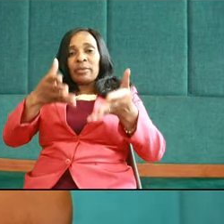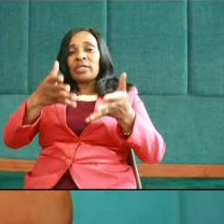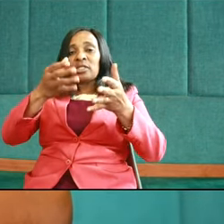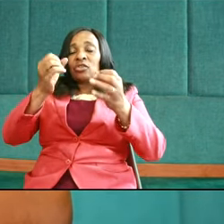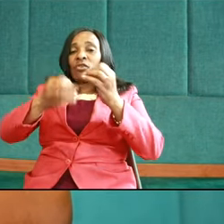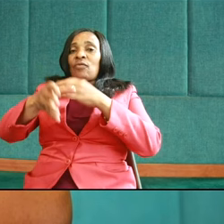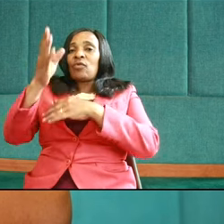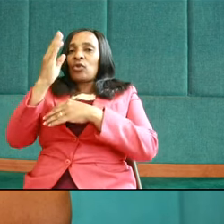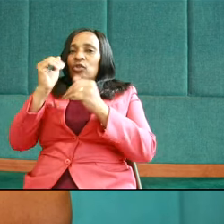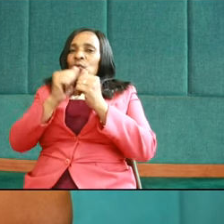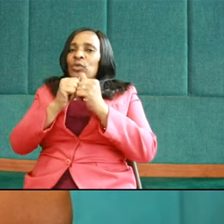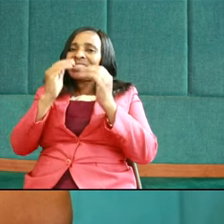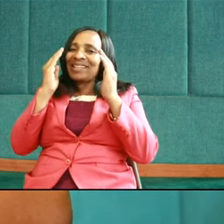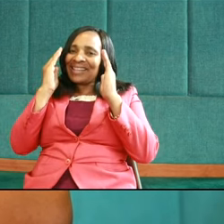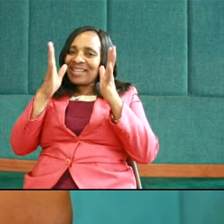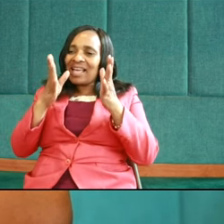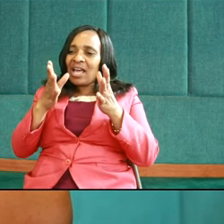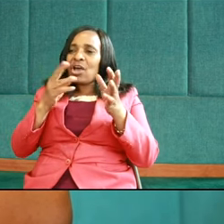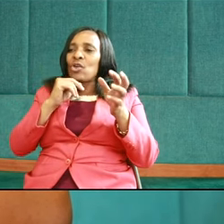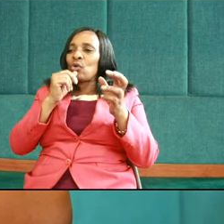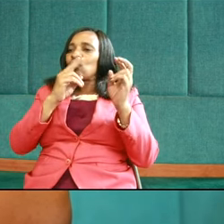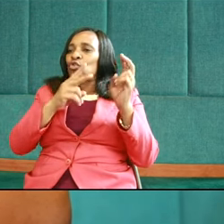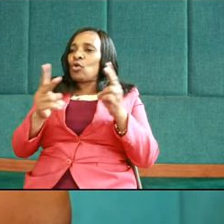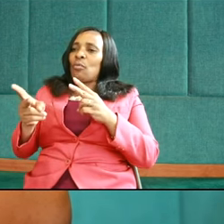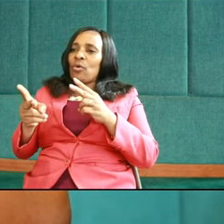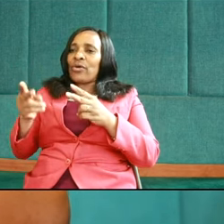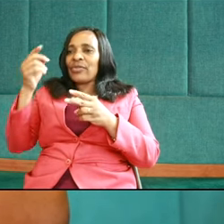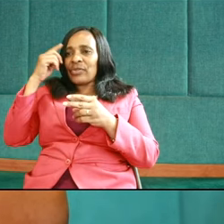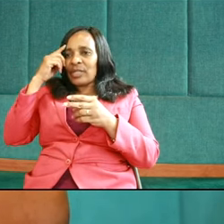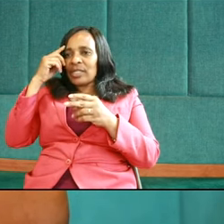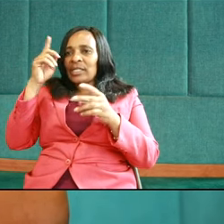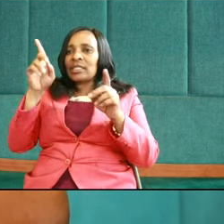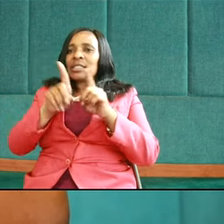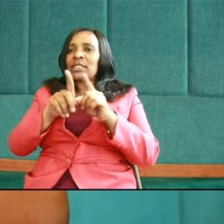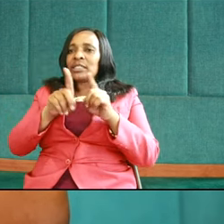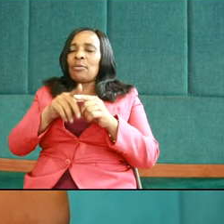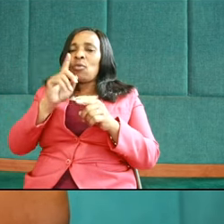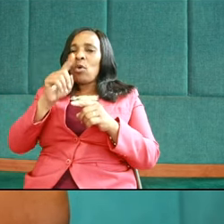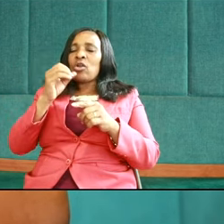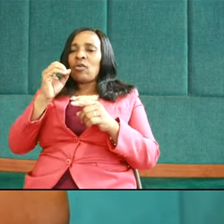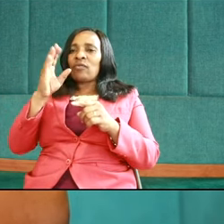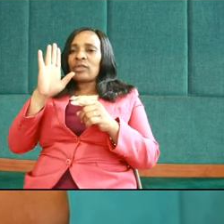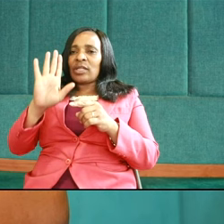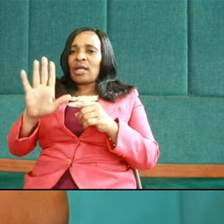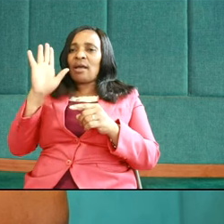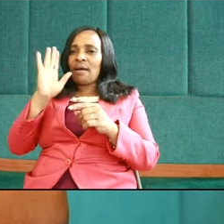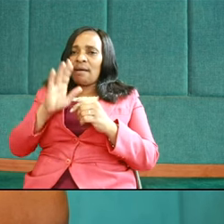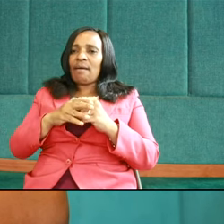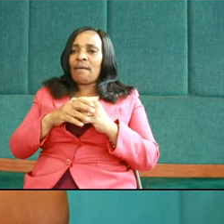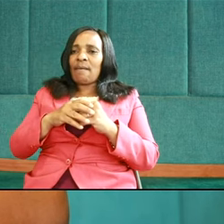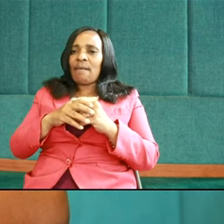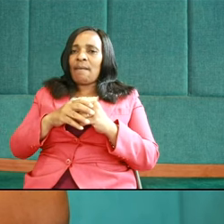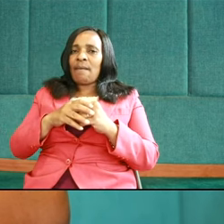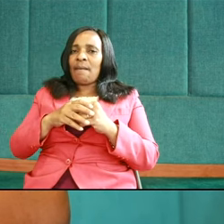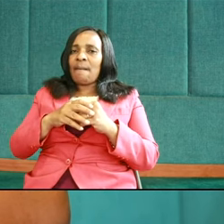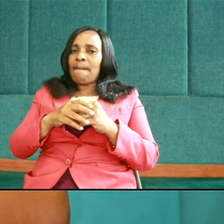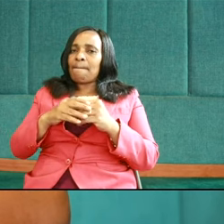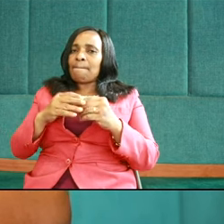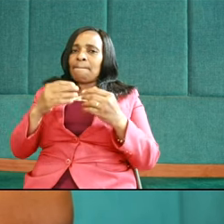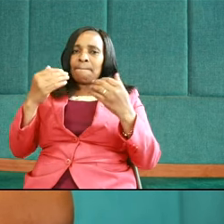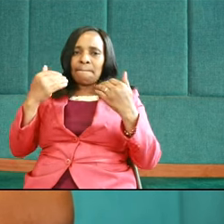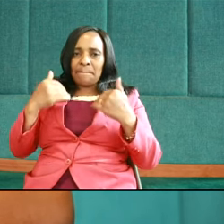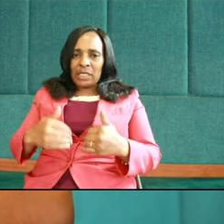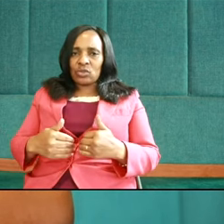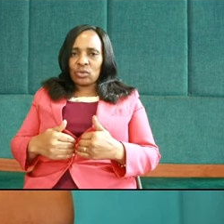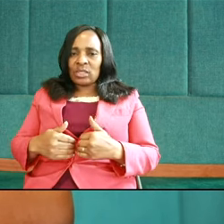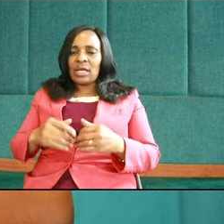with sentimental familiarity. They think of him as, you know, one of your buddies. Mm-hmm. And of course, it's good to think of